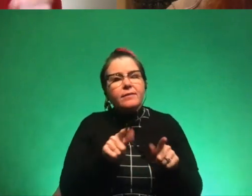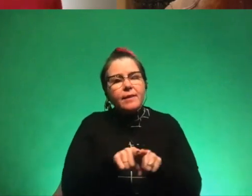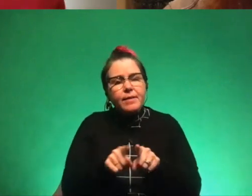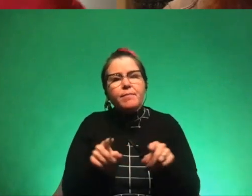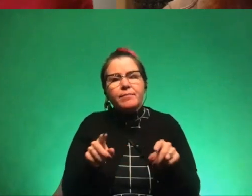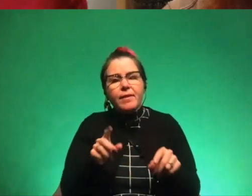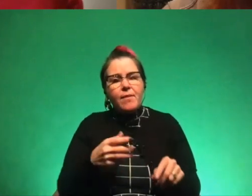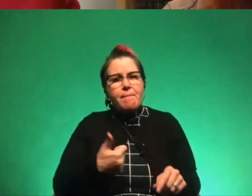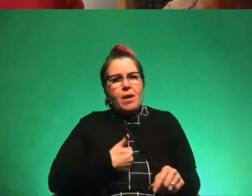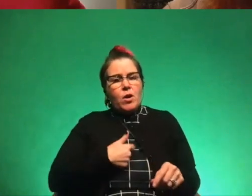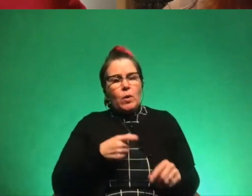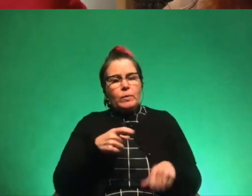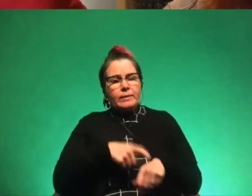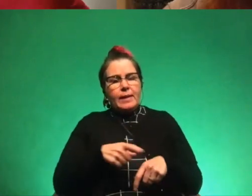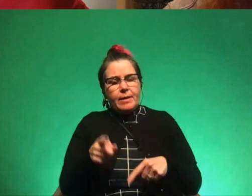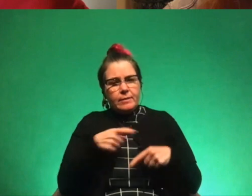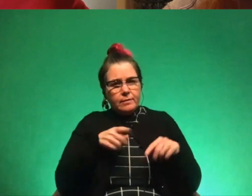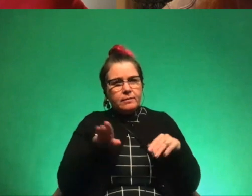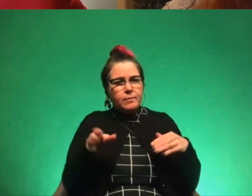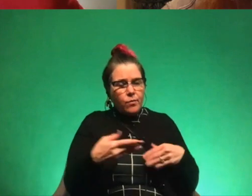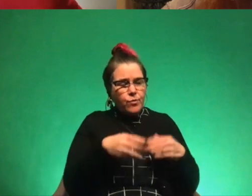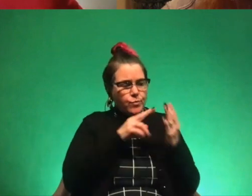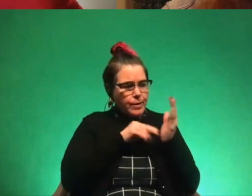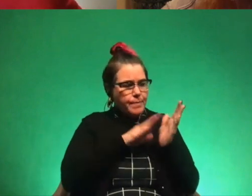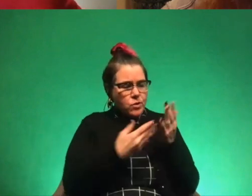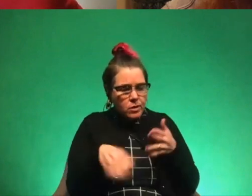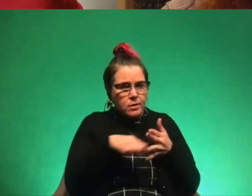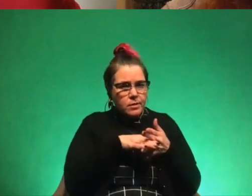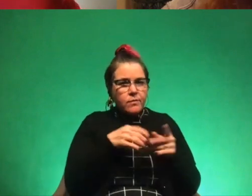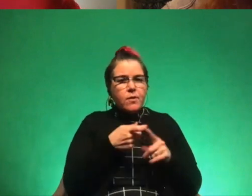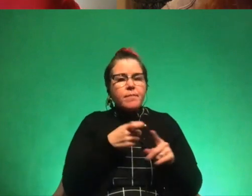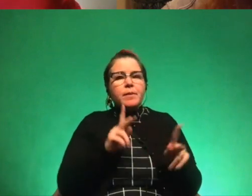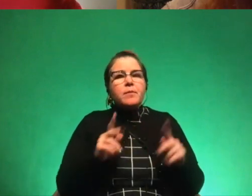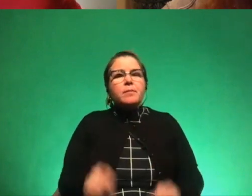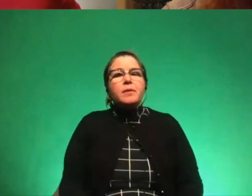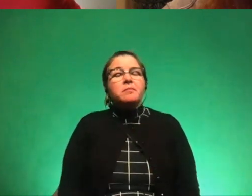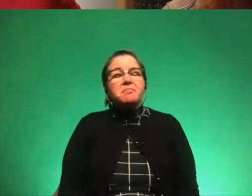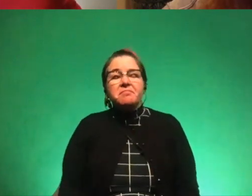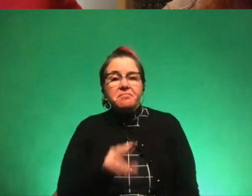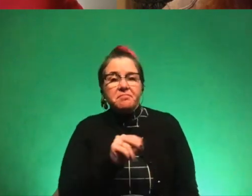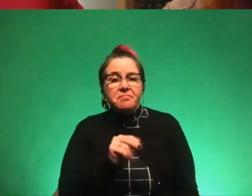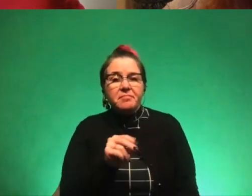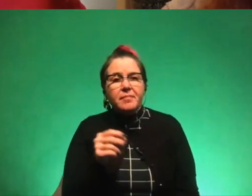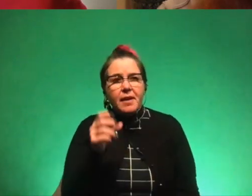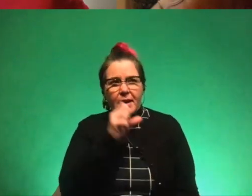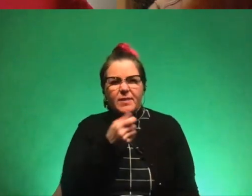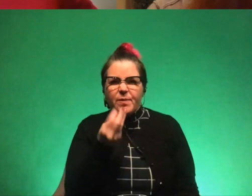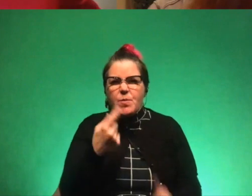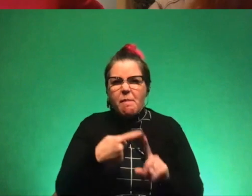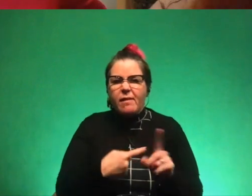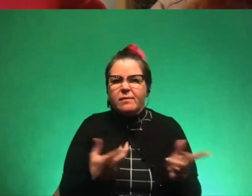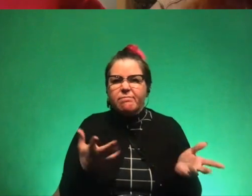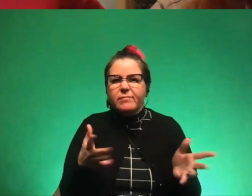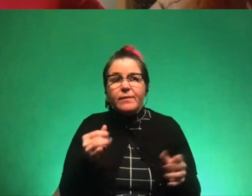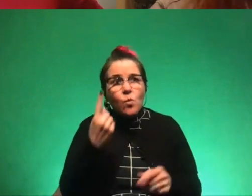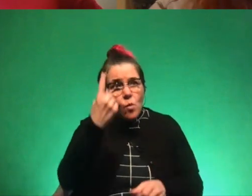kind of retreat into your room just to read a book and have a bit of a break. But yeah, no, and I guess, you know, I'm only there for a few months. If it was